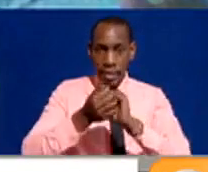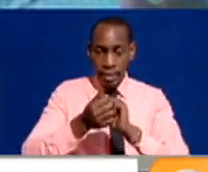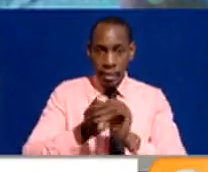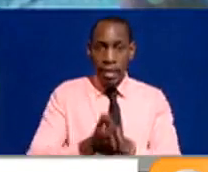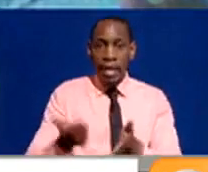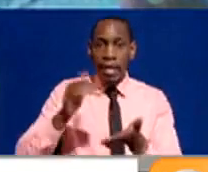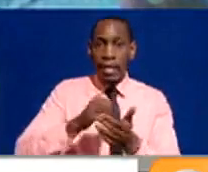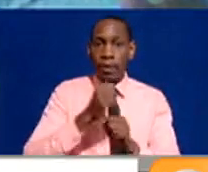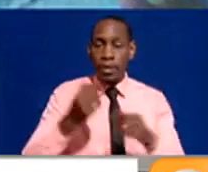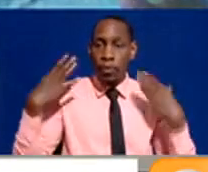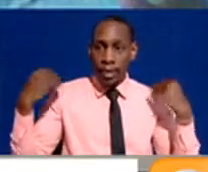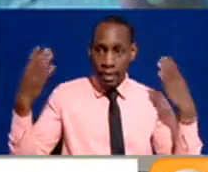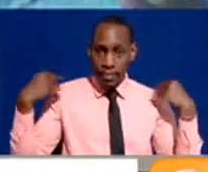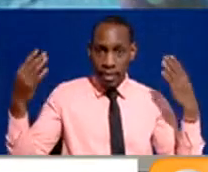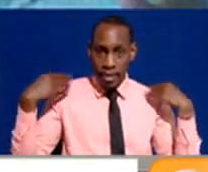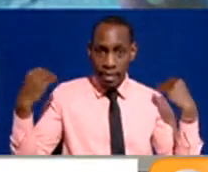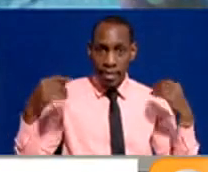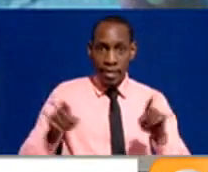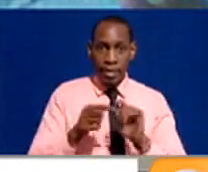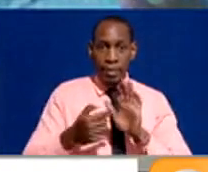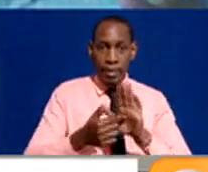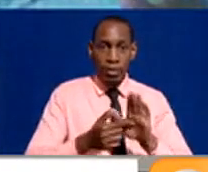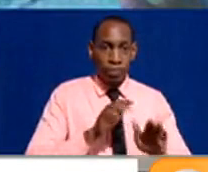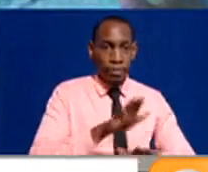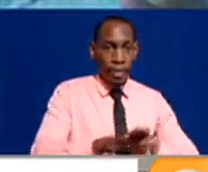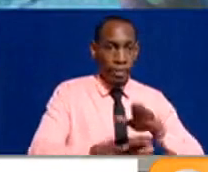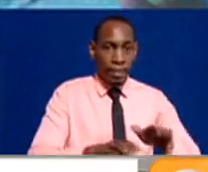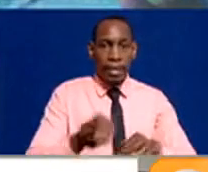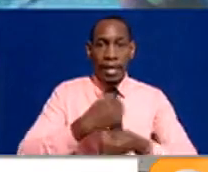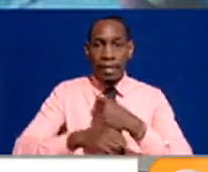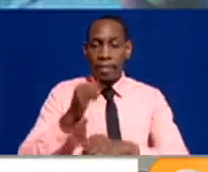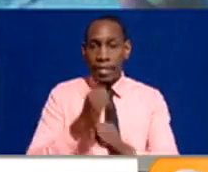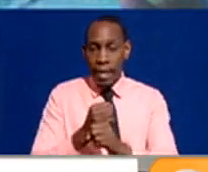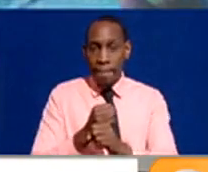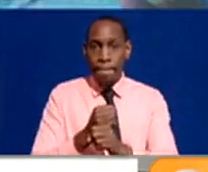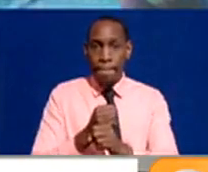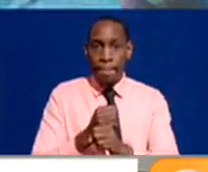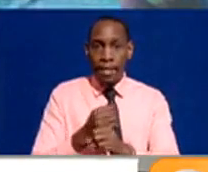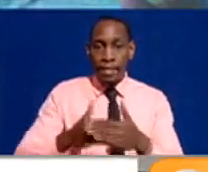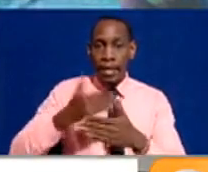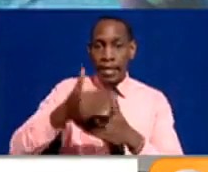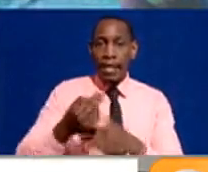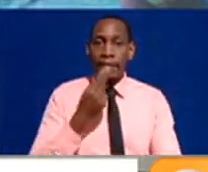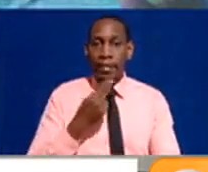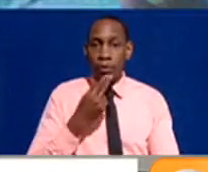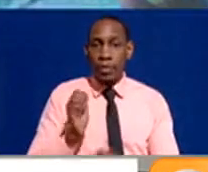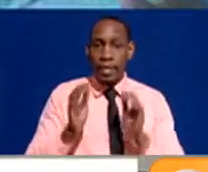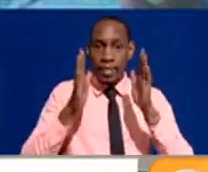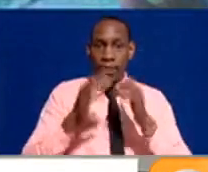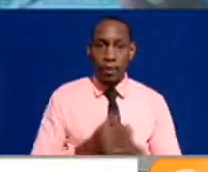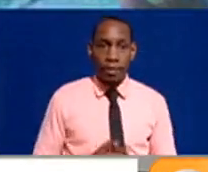yet another round of rehearsals that detailed the step-by-step undertakings of next Tuesday's